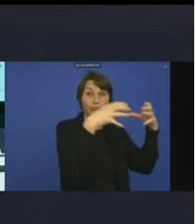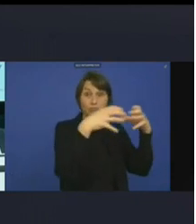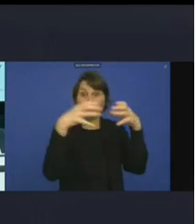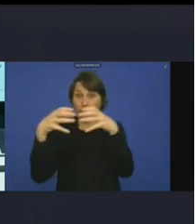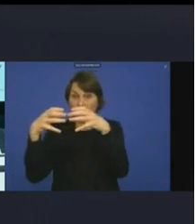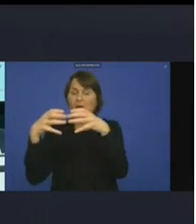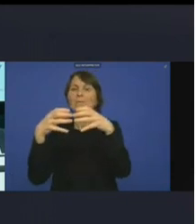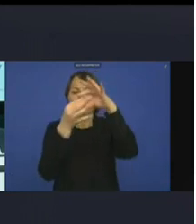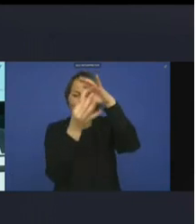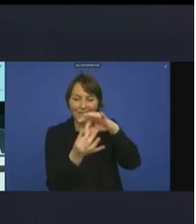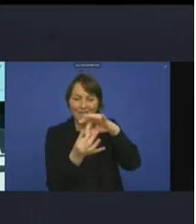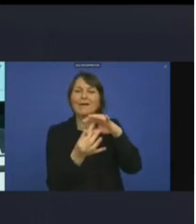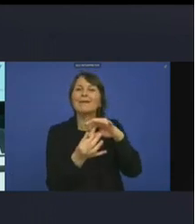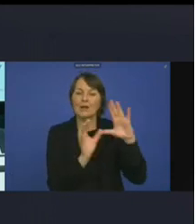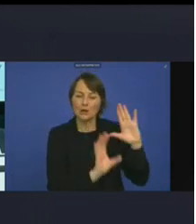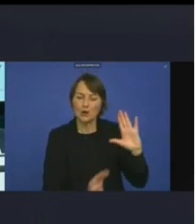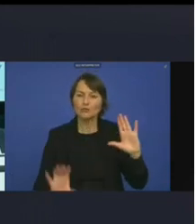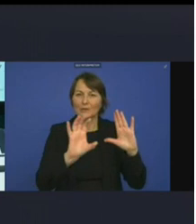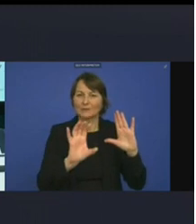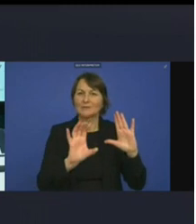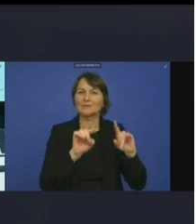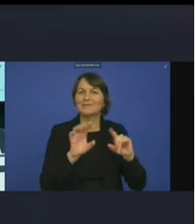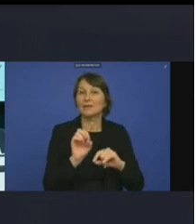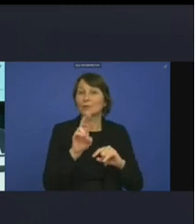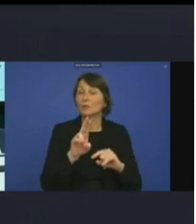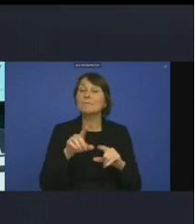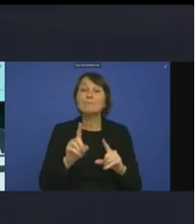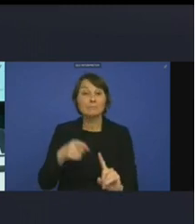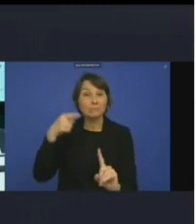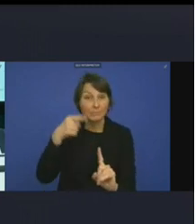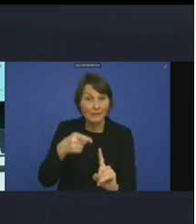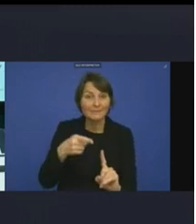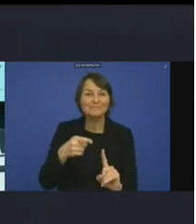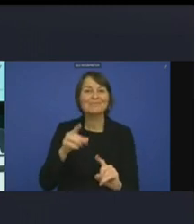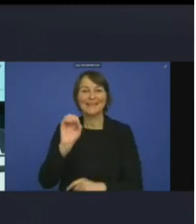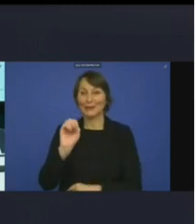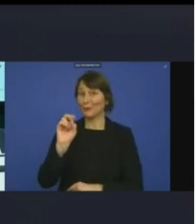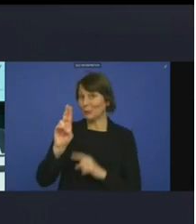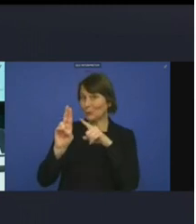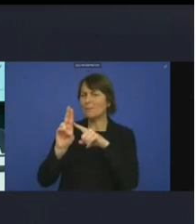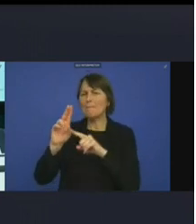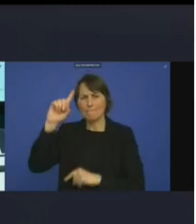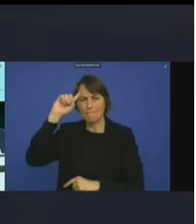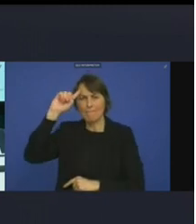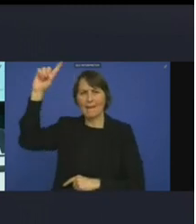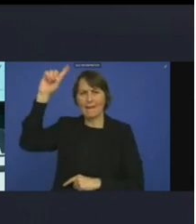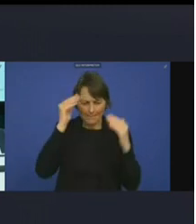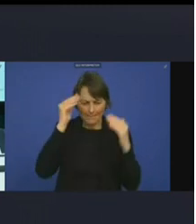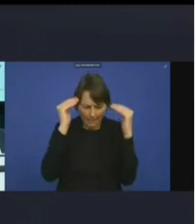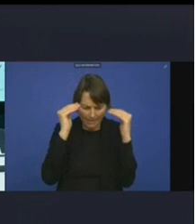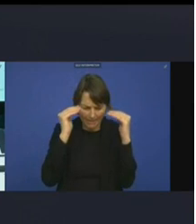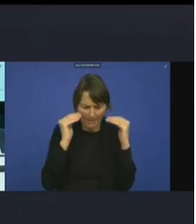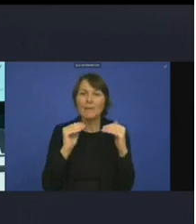is specifically the EU work plan for sport. And we have two big highlights for